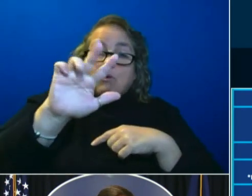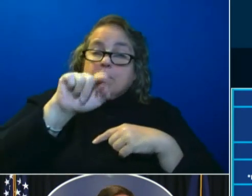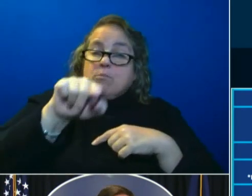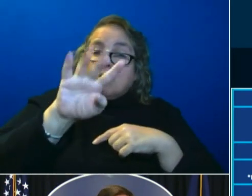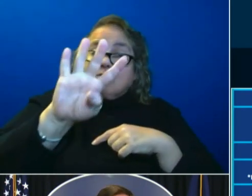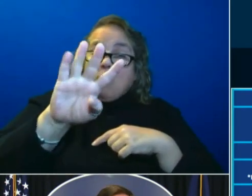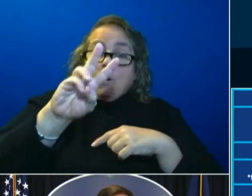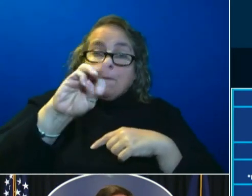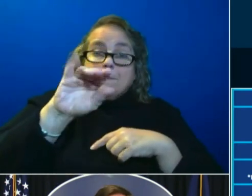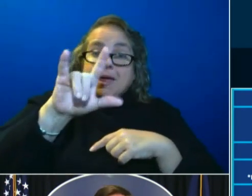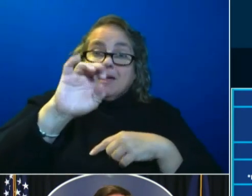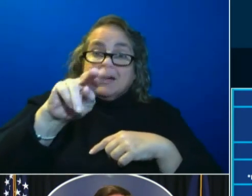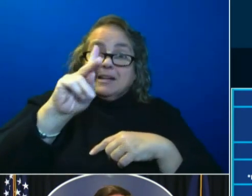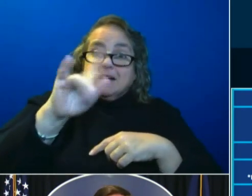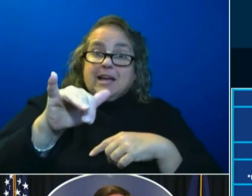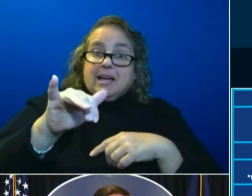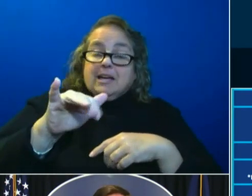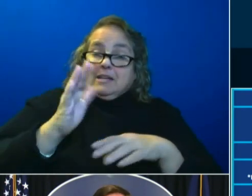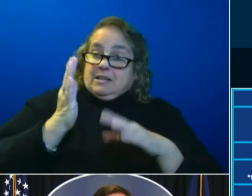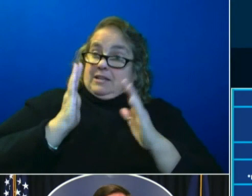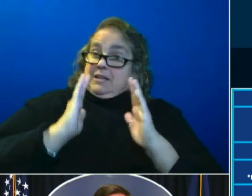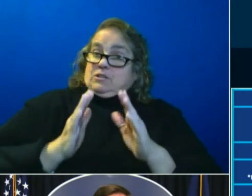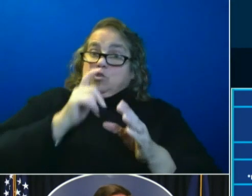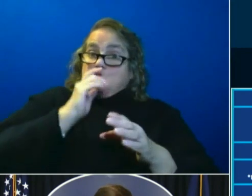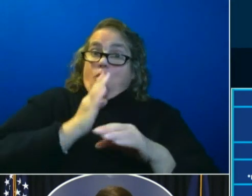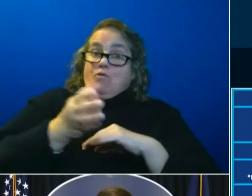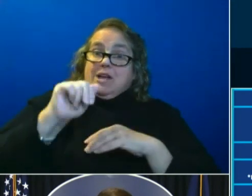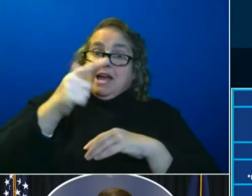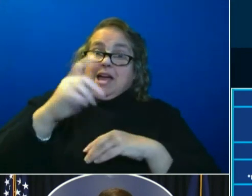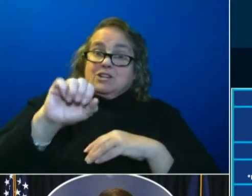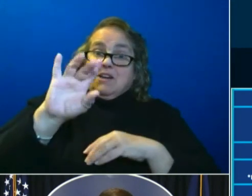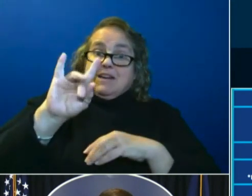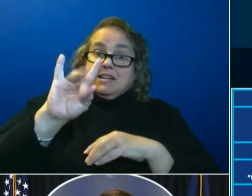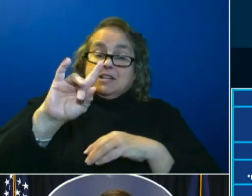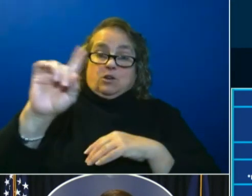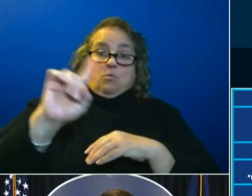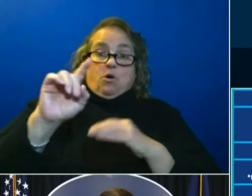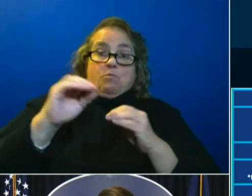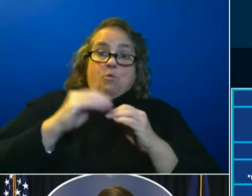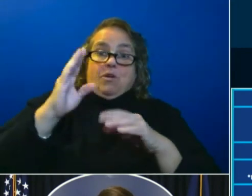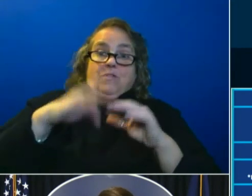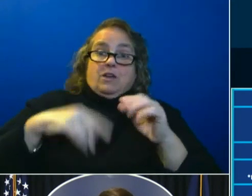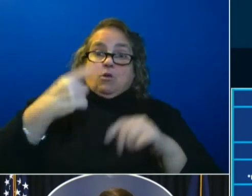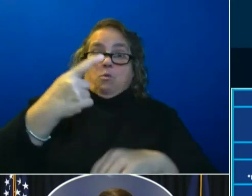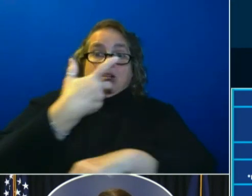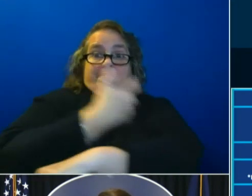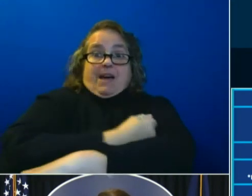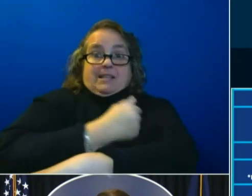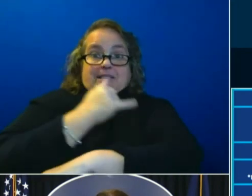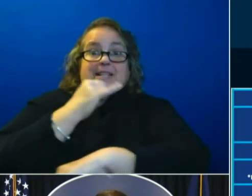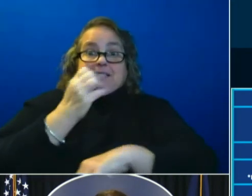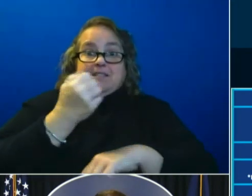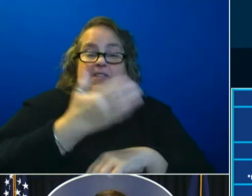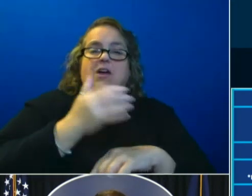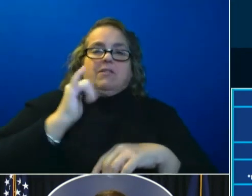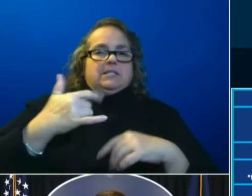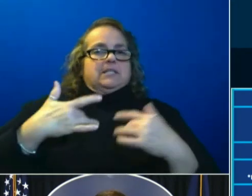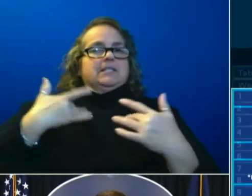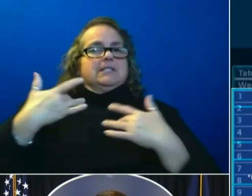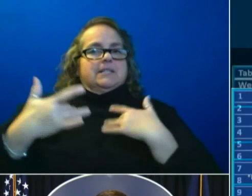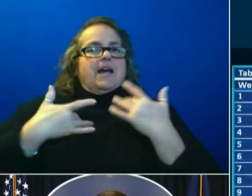age of 18 where more than one vaccine is available, this is an exciting number. Let's show Table